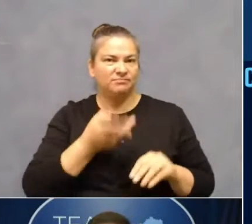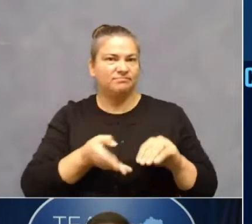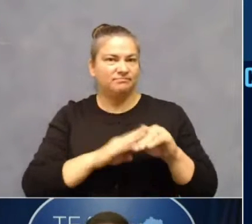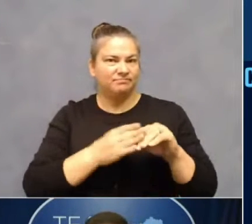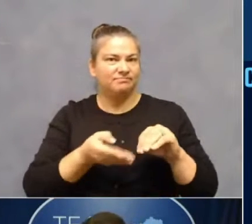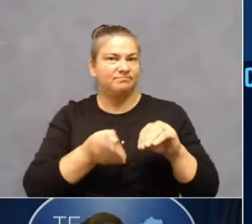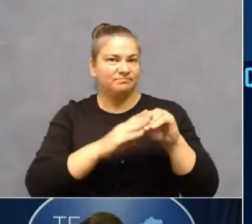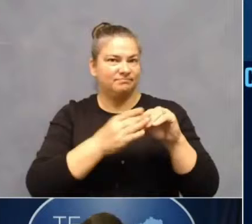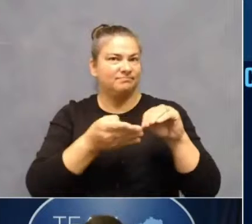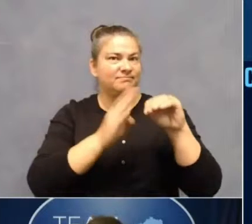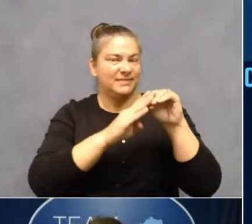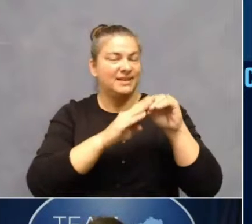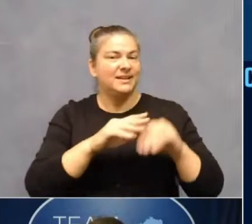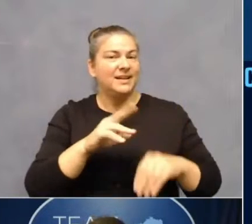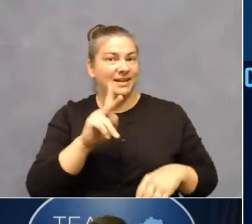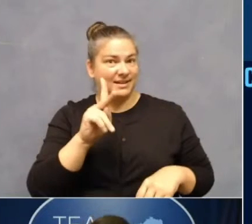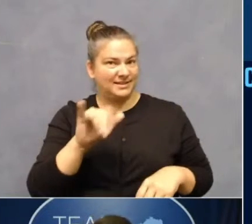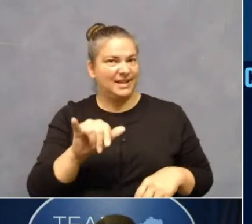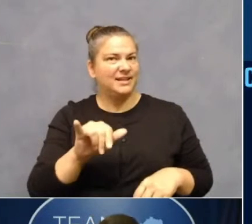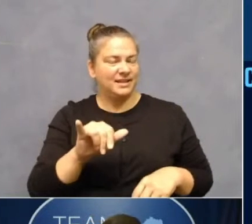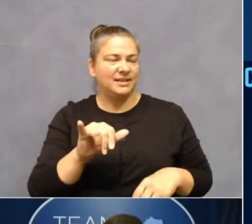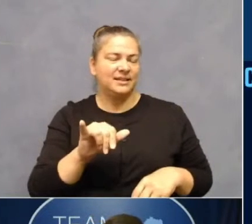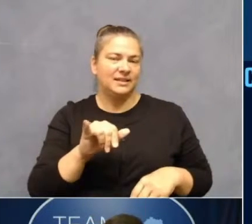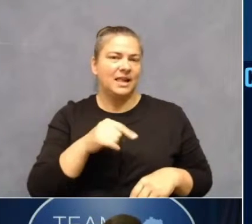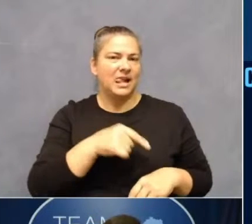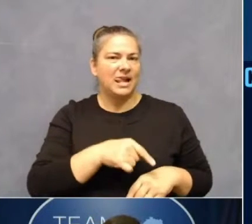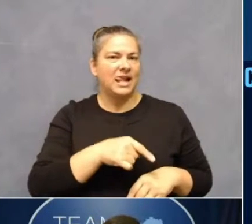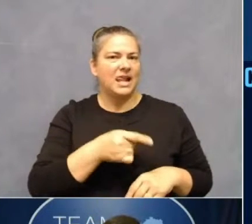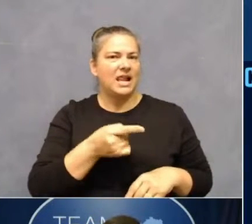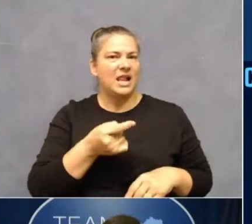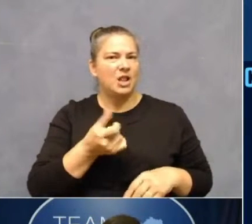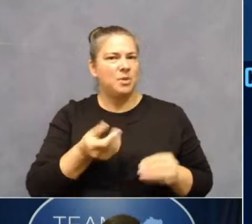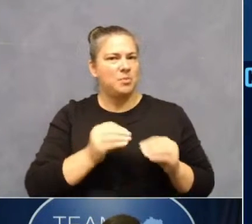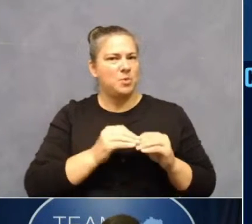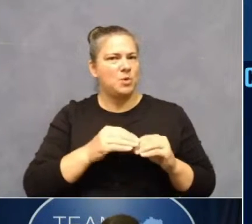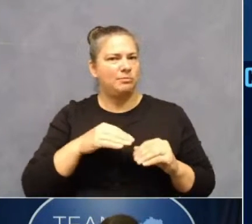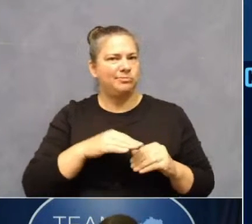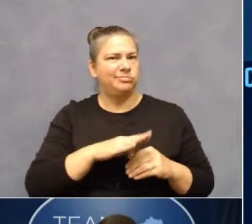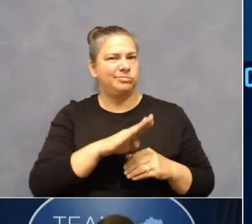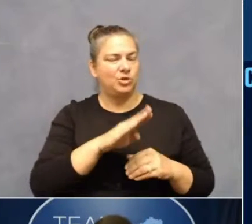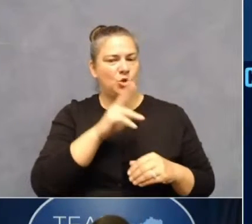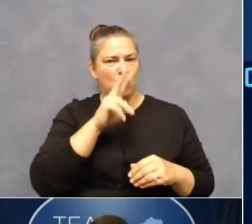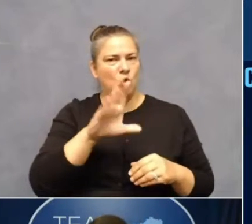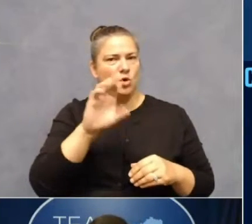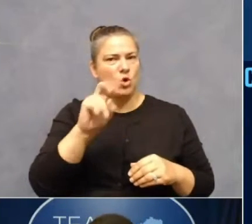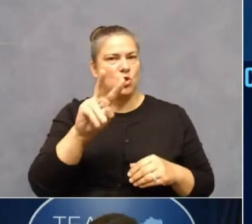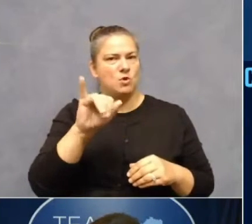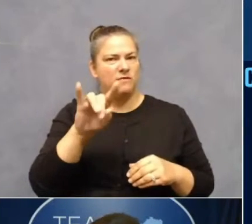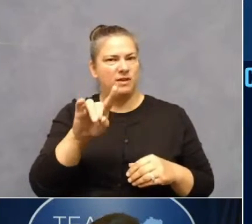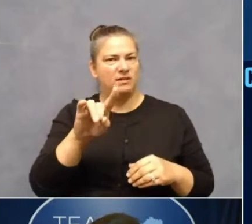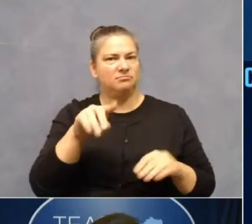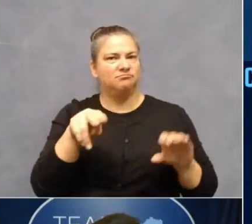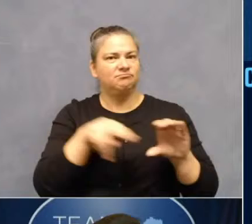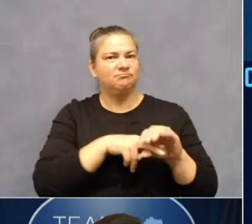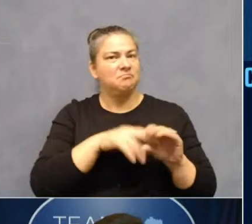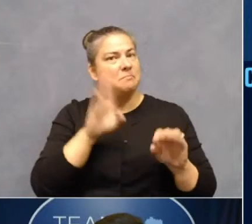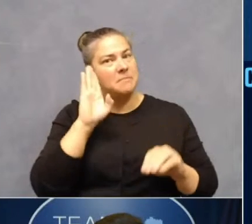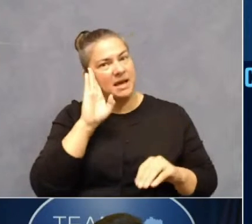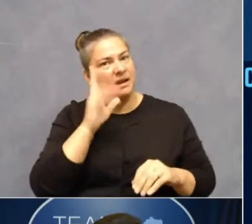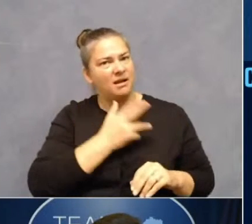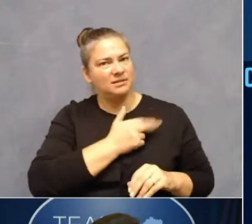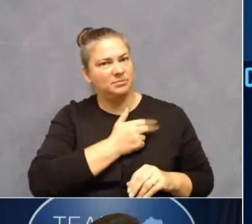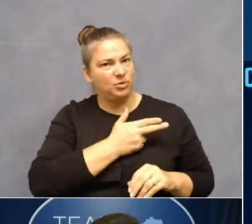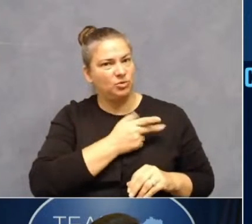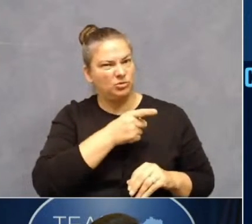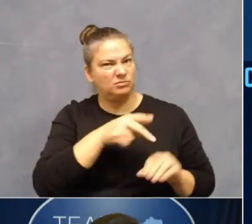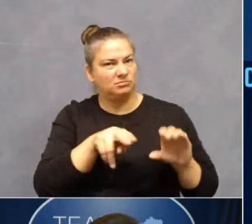escalation started a little earlier than the nation's. So if we look at our COVID-19 inpatient beds in use, we see